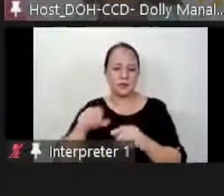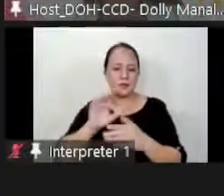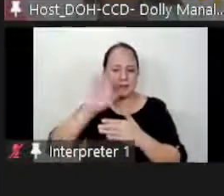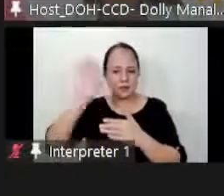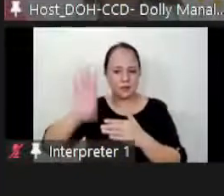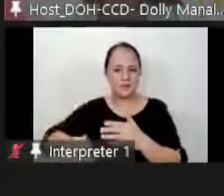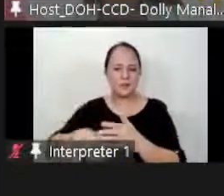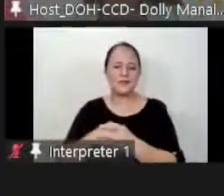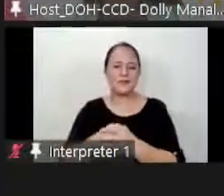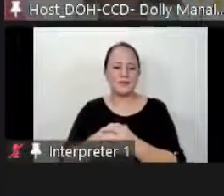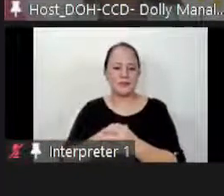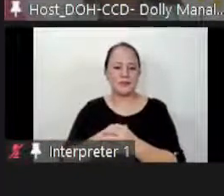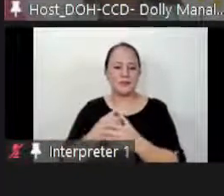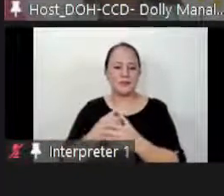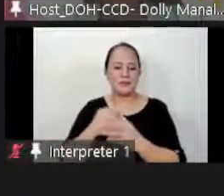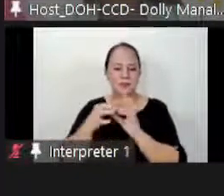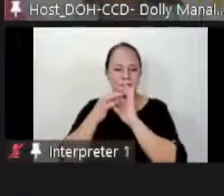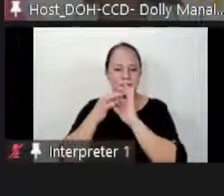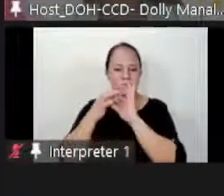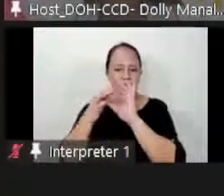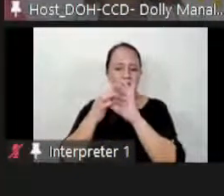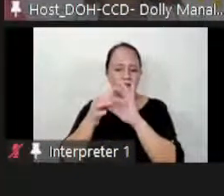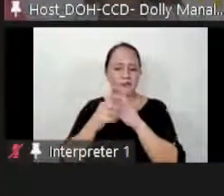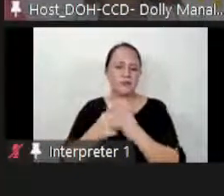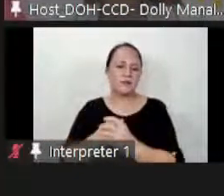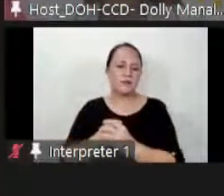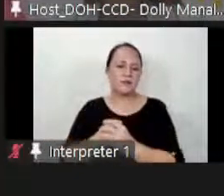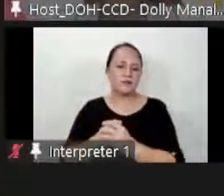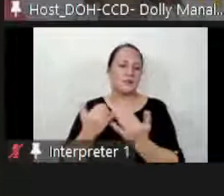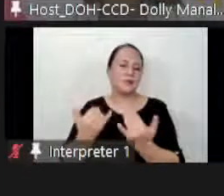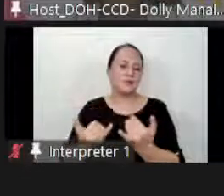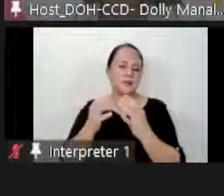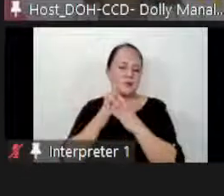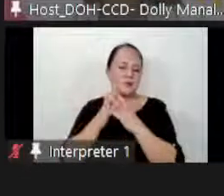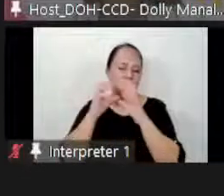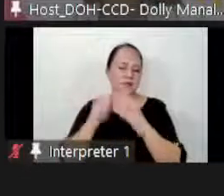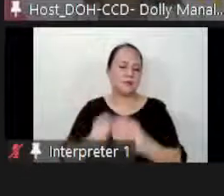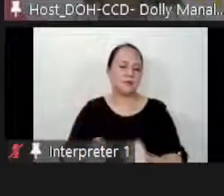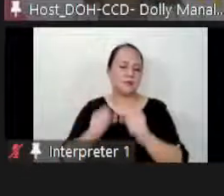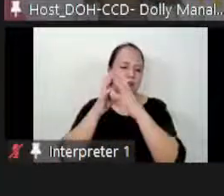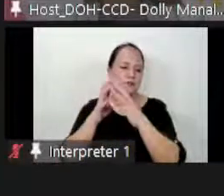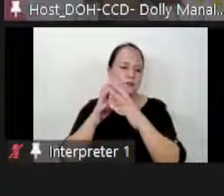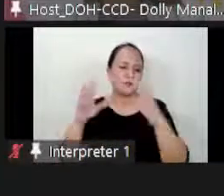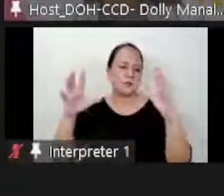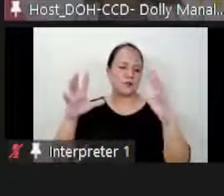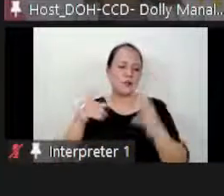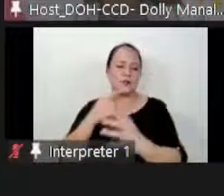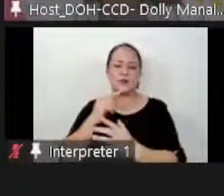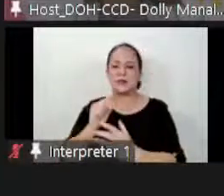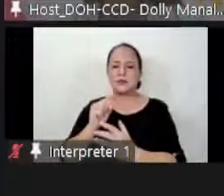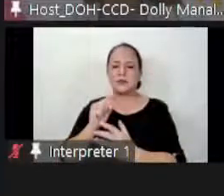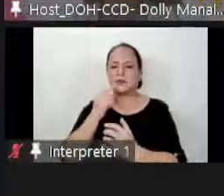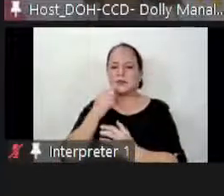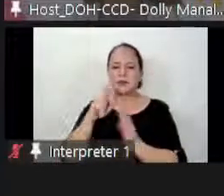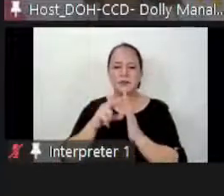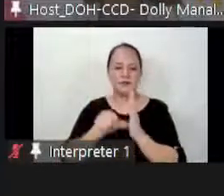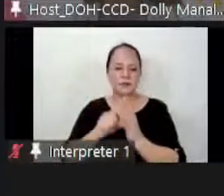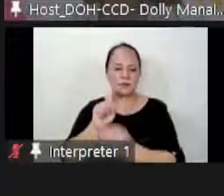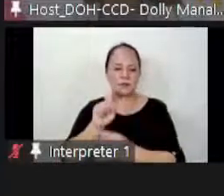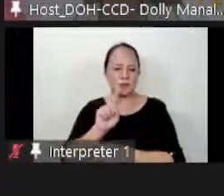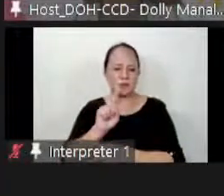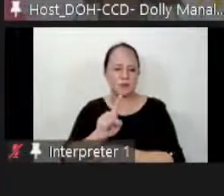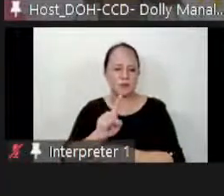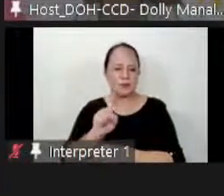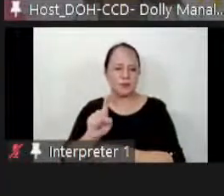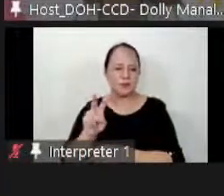comprehensive, coordinated, and even imaginative, which means to say that RA 11215